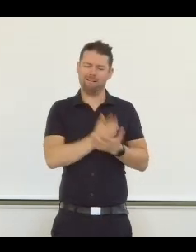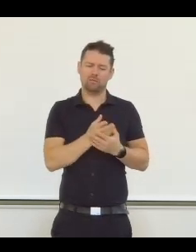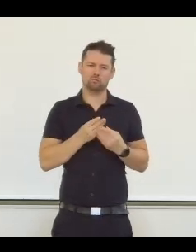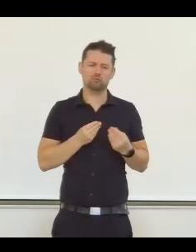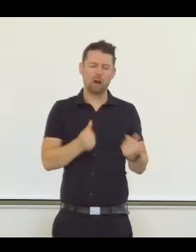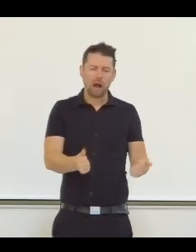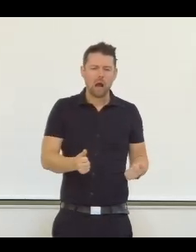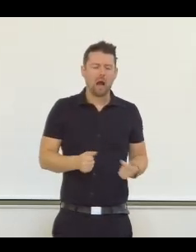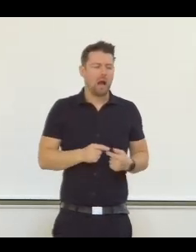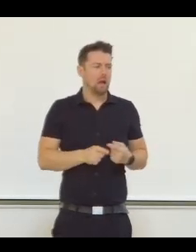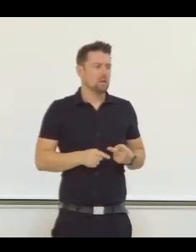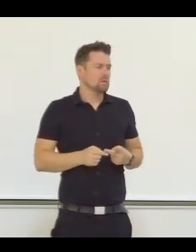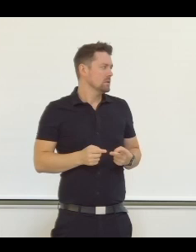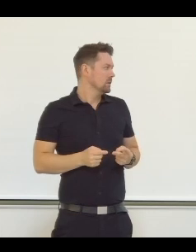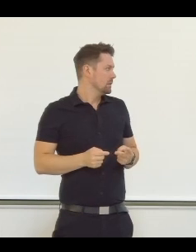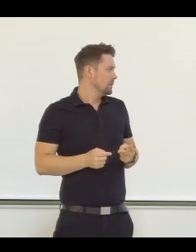might be some